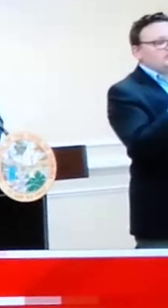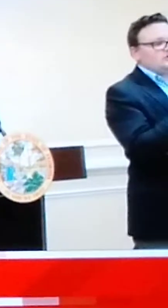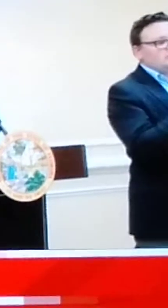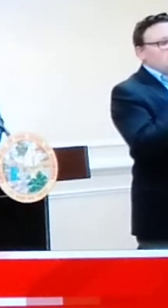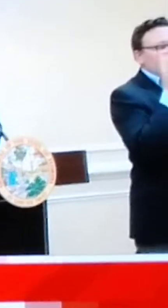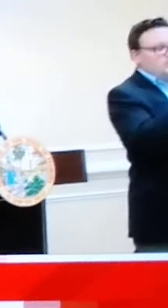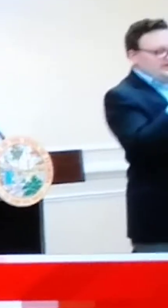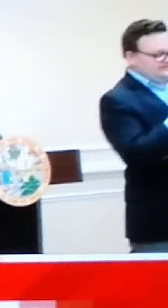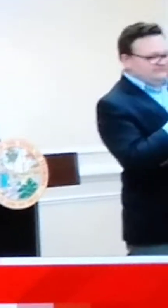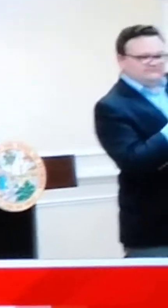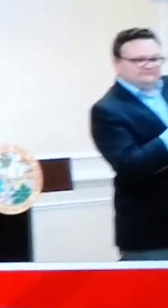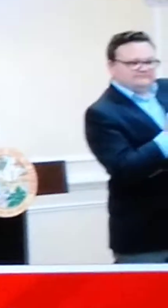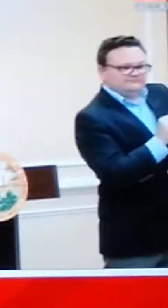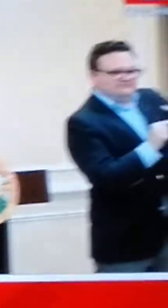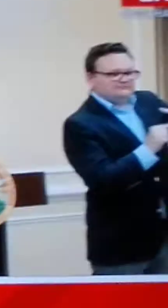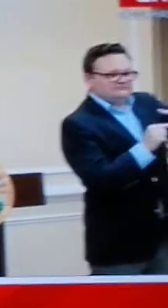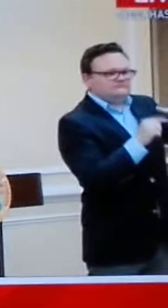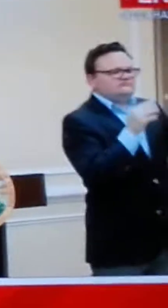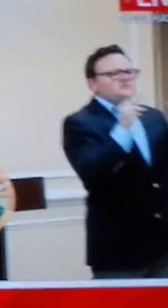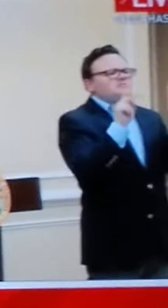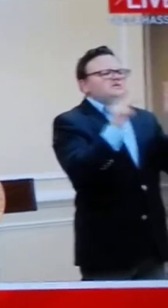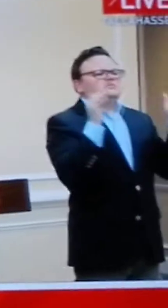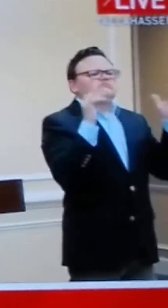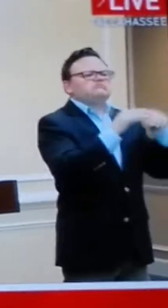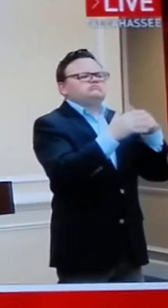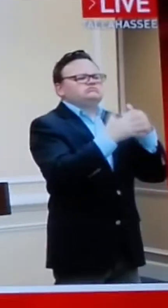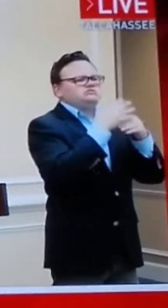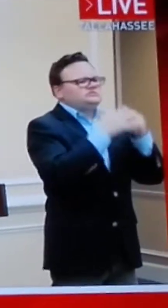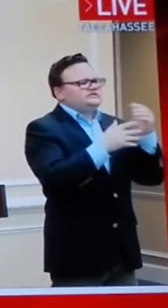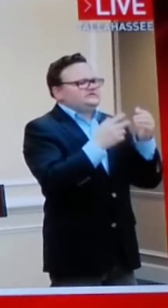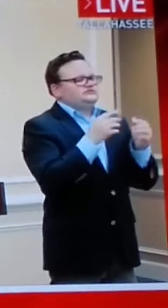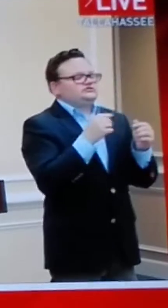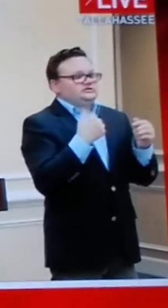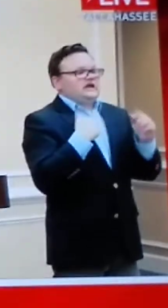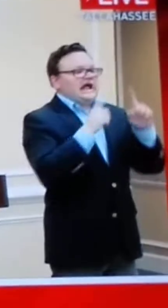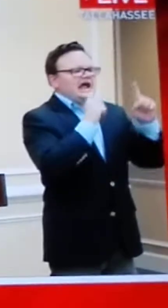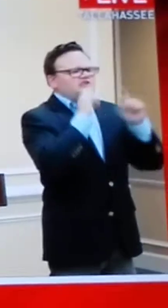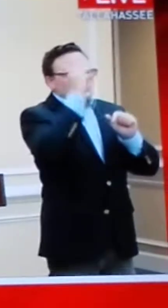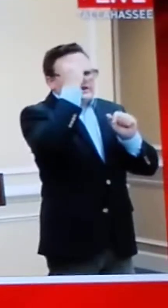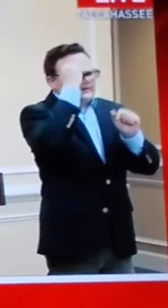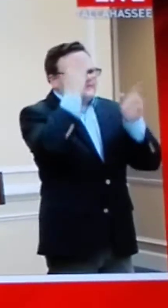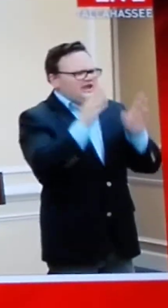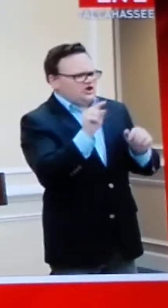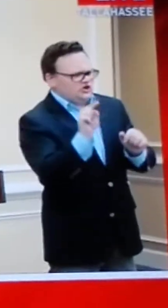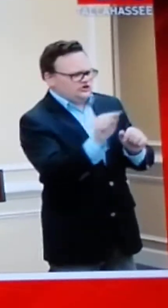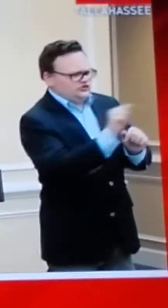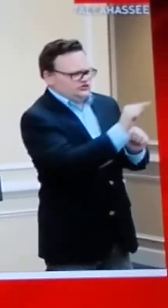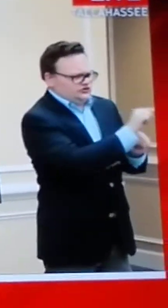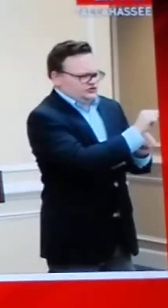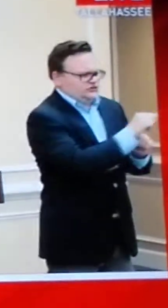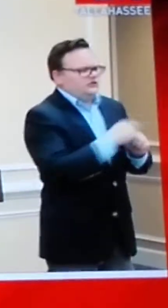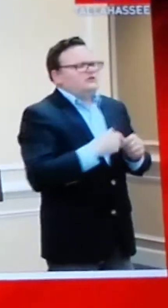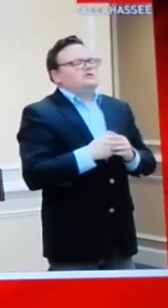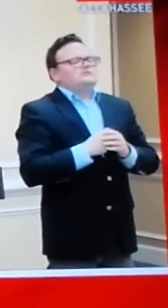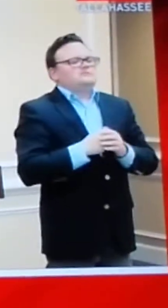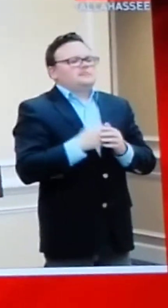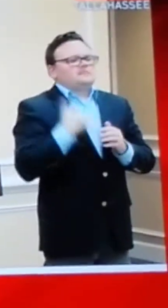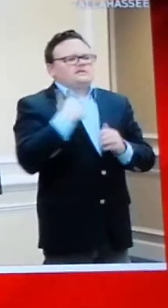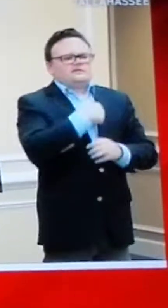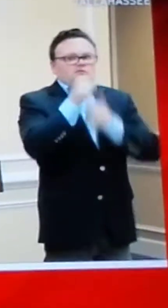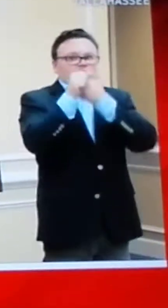to speak to mayors on both coasts today. What we're going to be doing is simply for the statewide floor for beaches is applying the